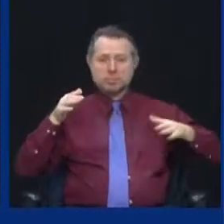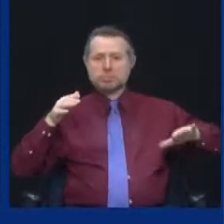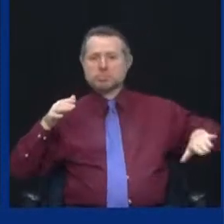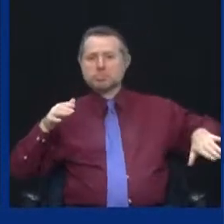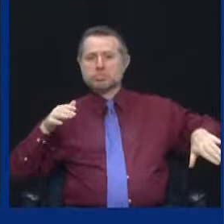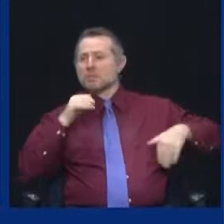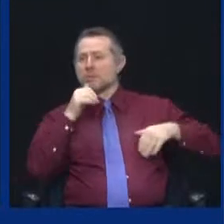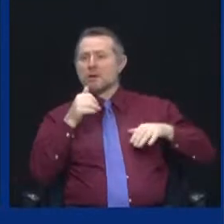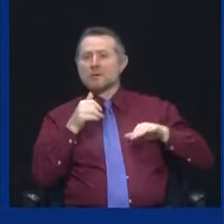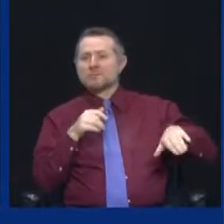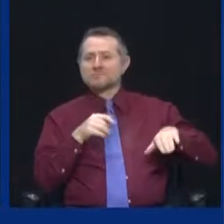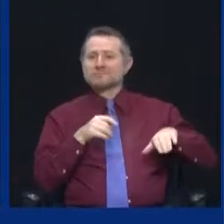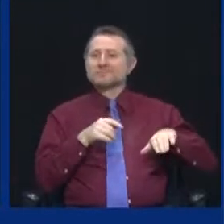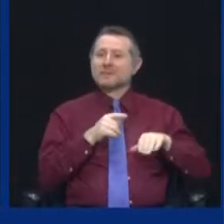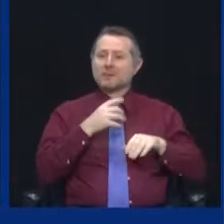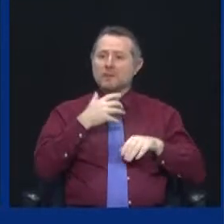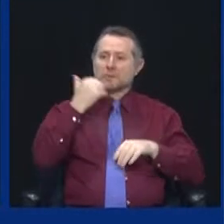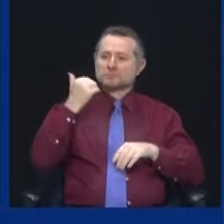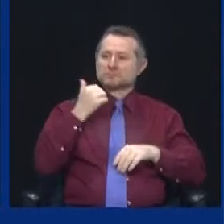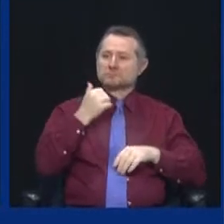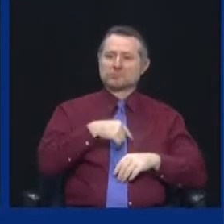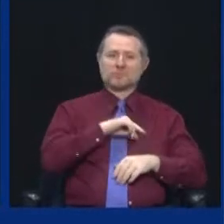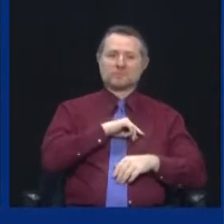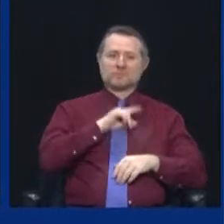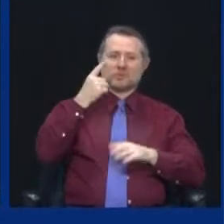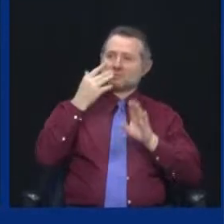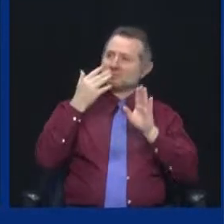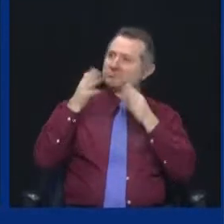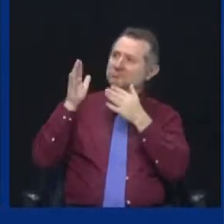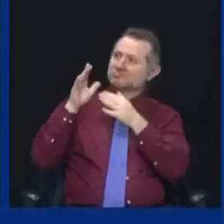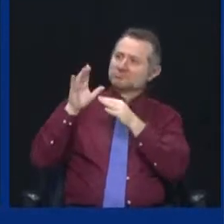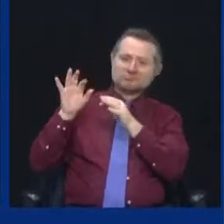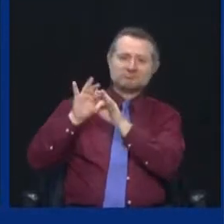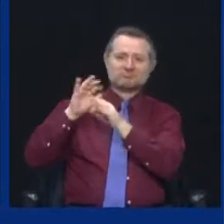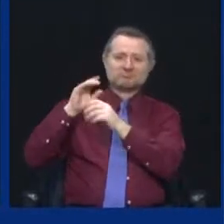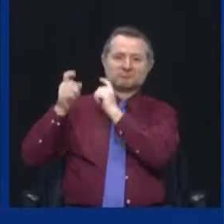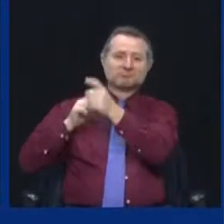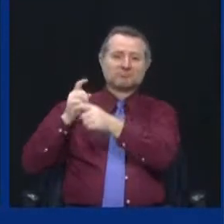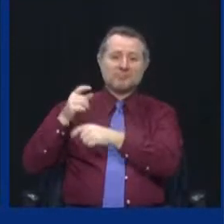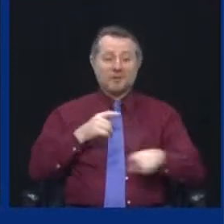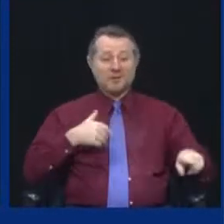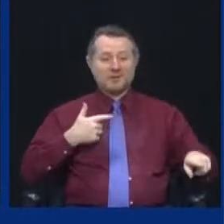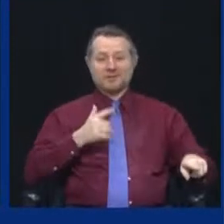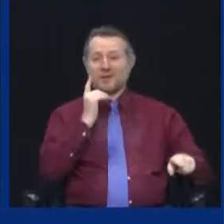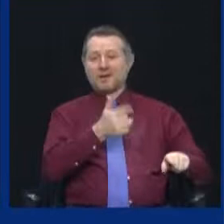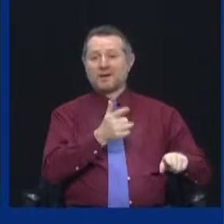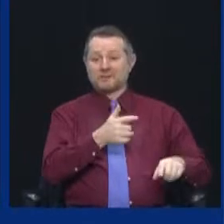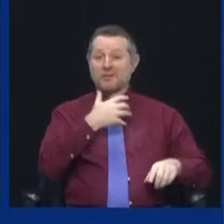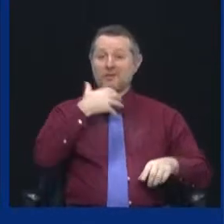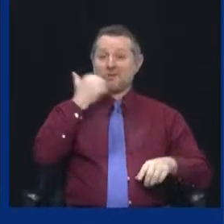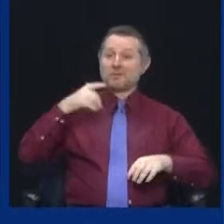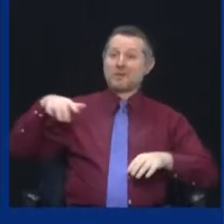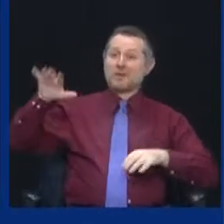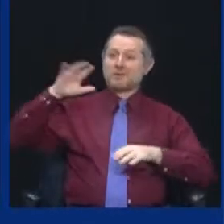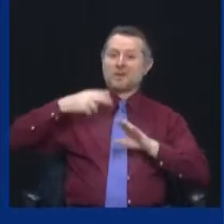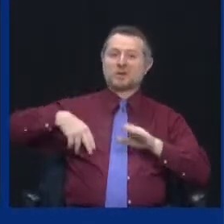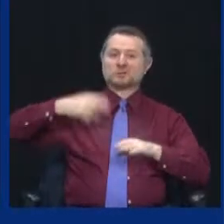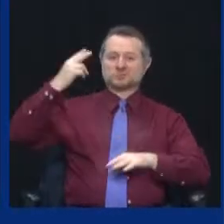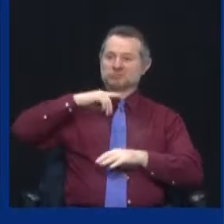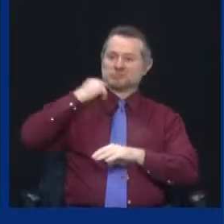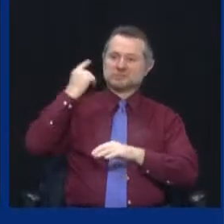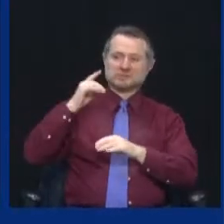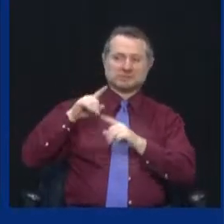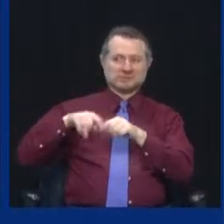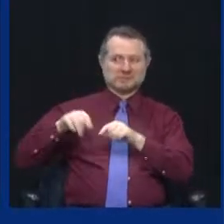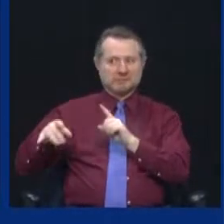Older people were eligible for the vaccine, younger people weren't. Older people had more risk with COVID,